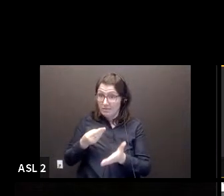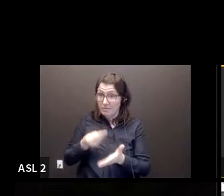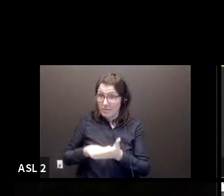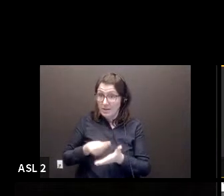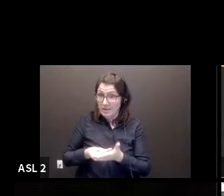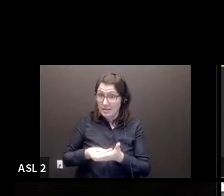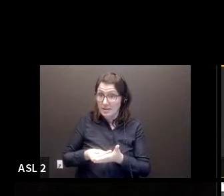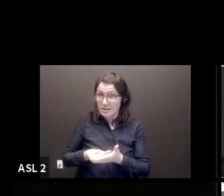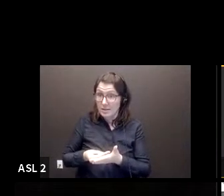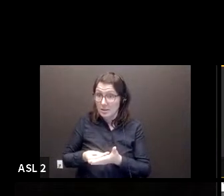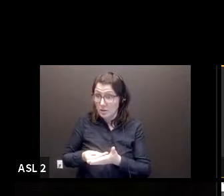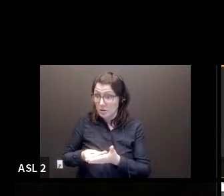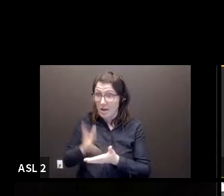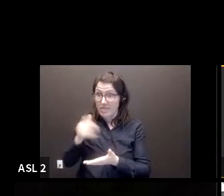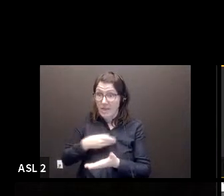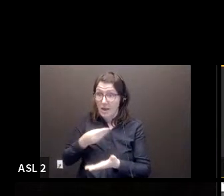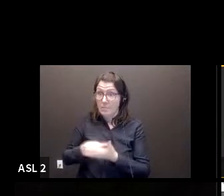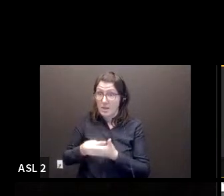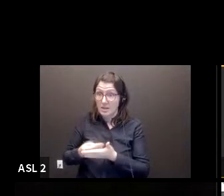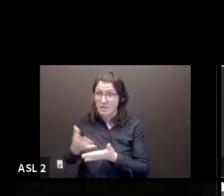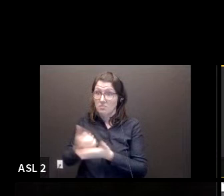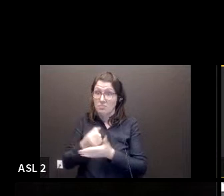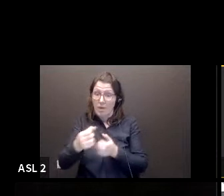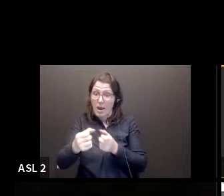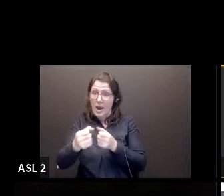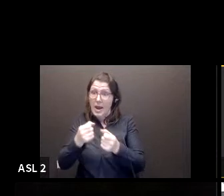new services on that chart